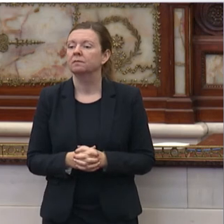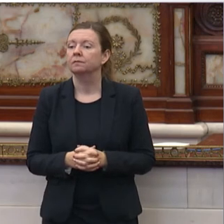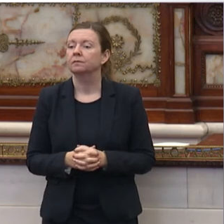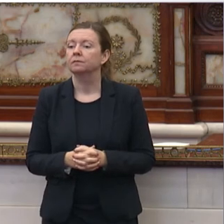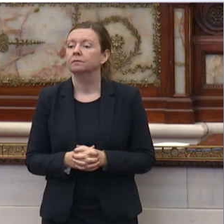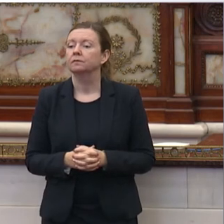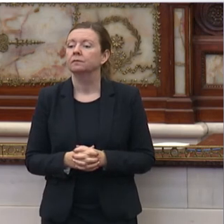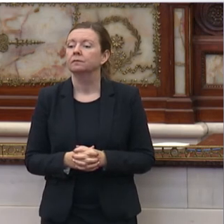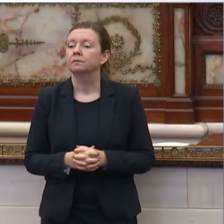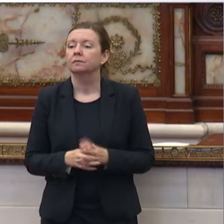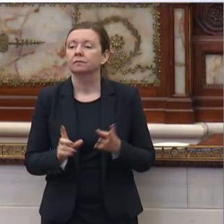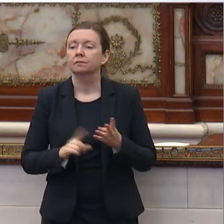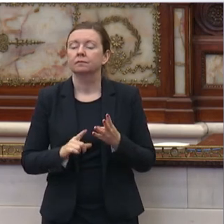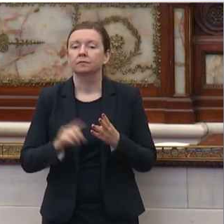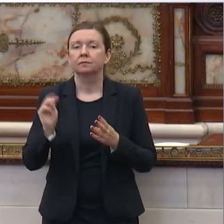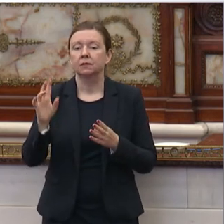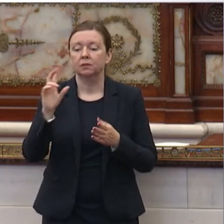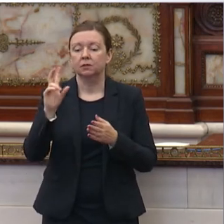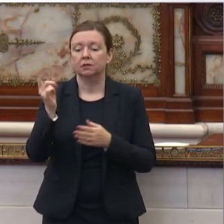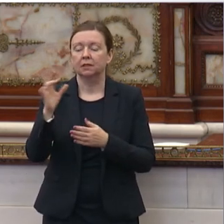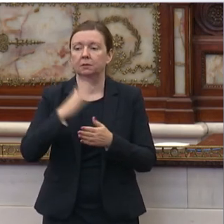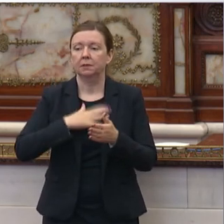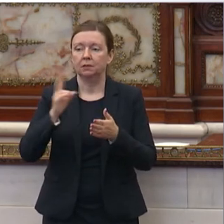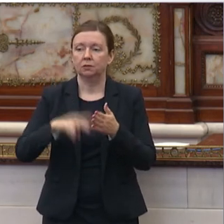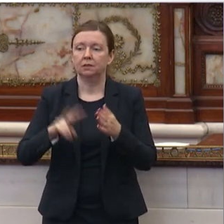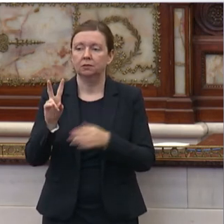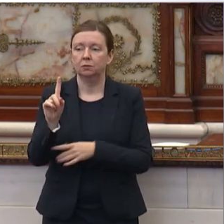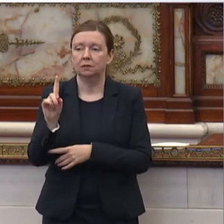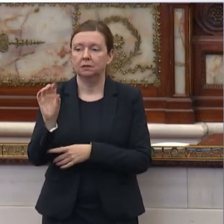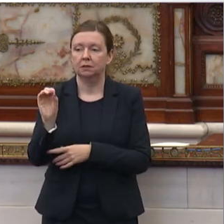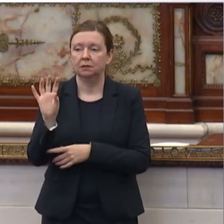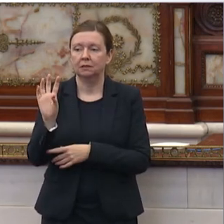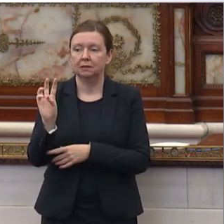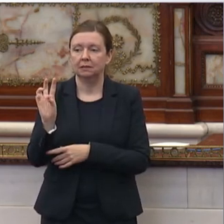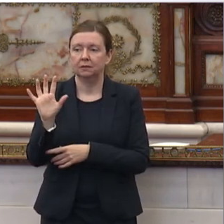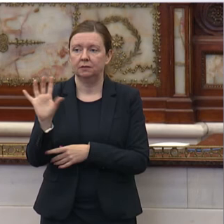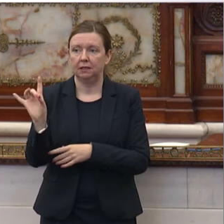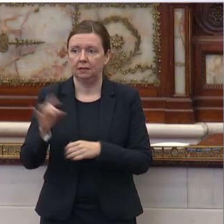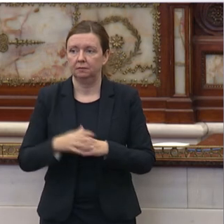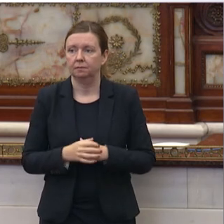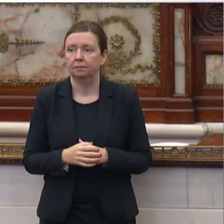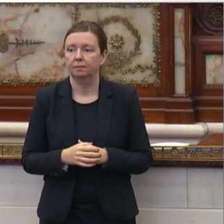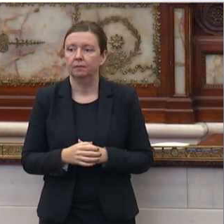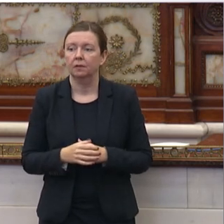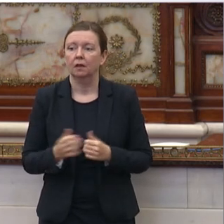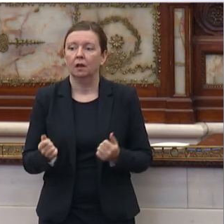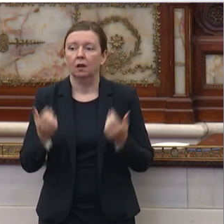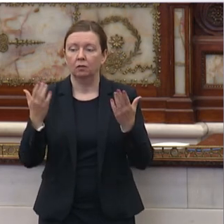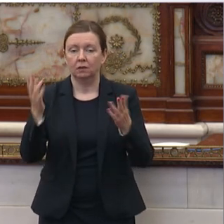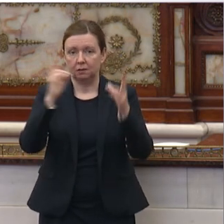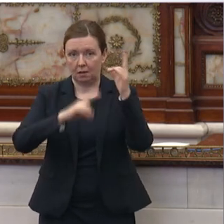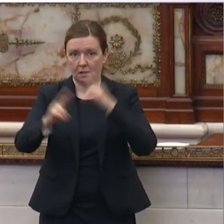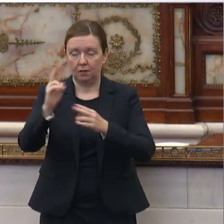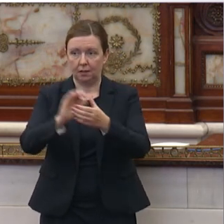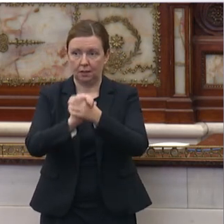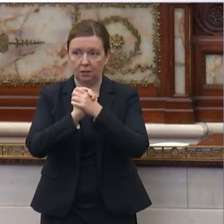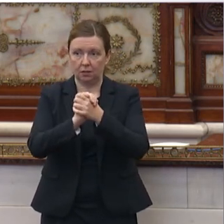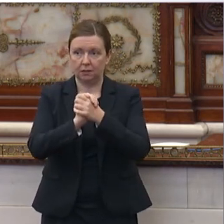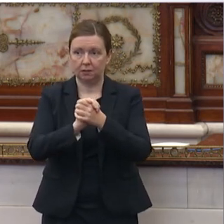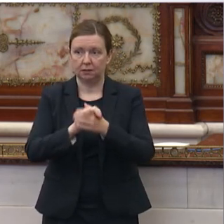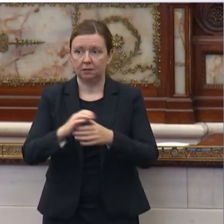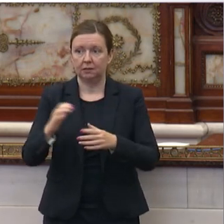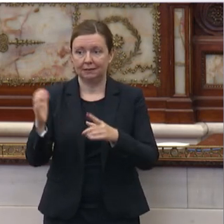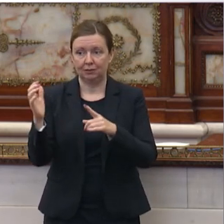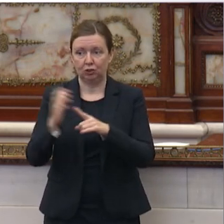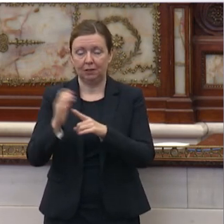Mr. Decker, please read the title of resolution number 210-658. A resolution honoring and congratulating Champion of the